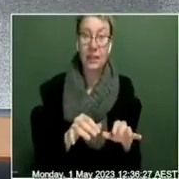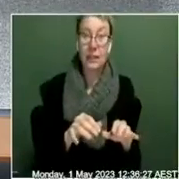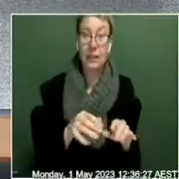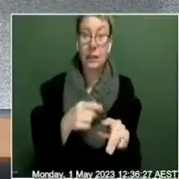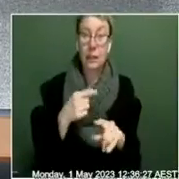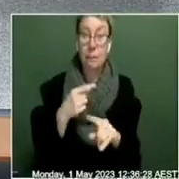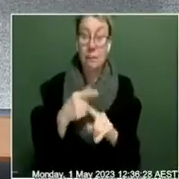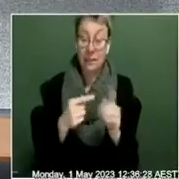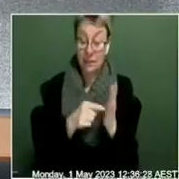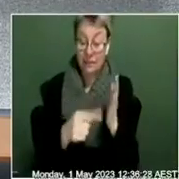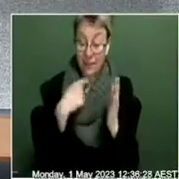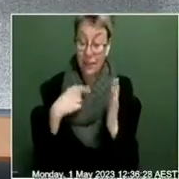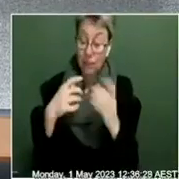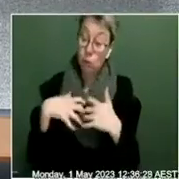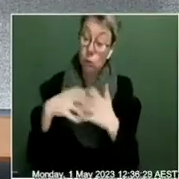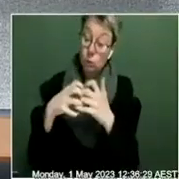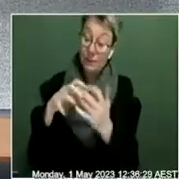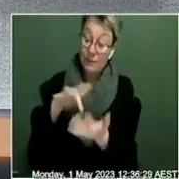consideration of funding.